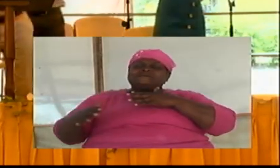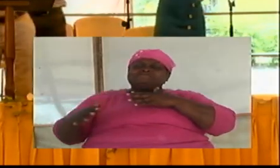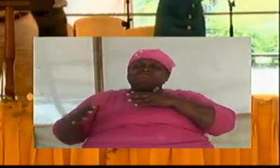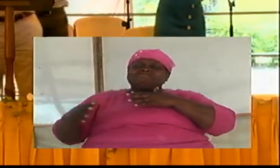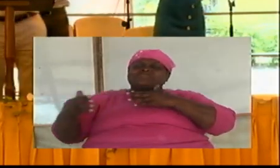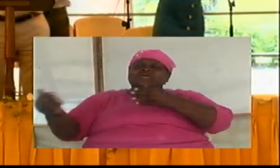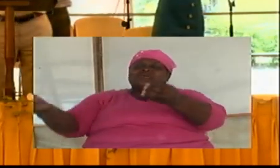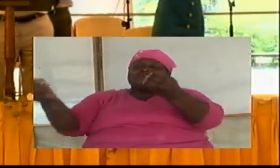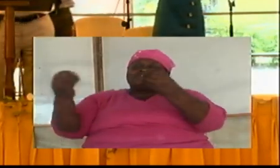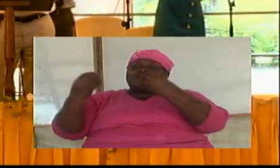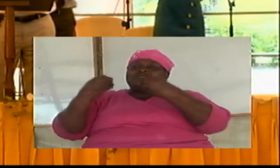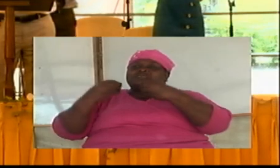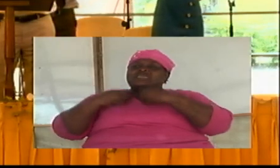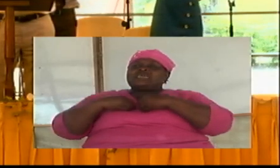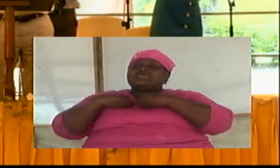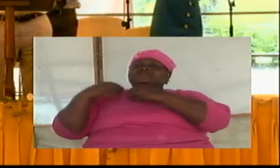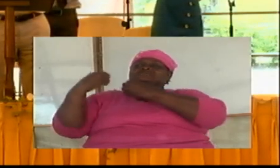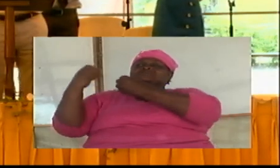Hallelujah!